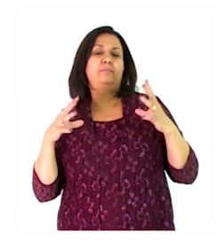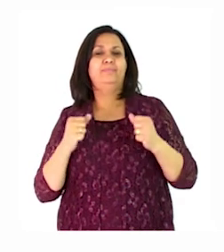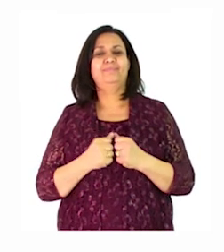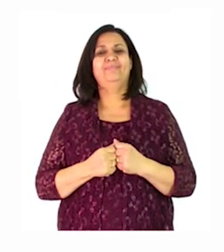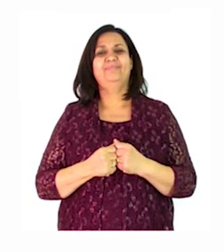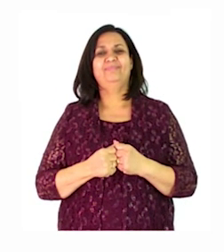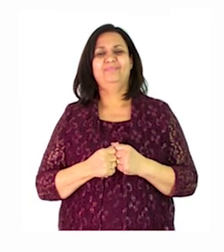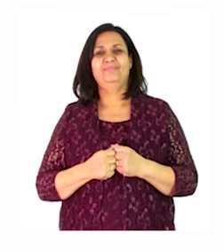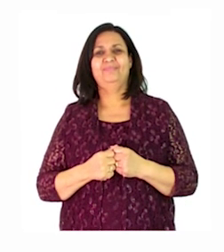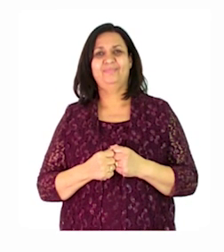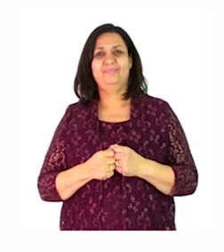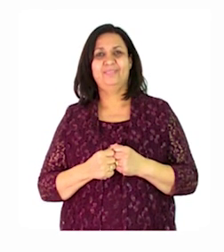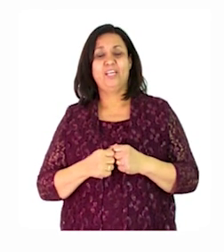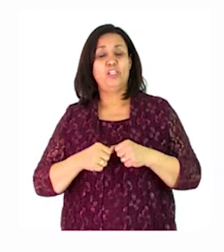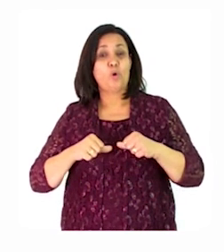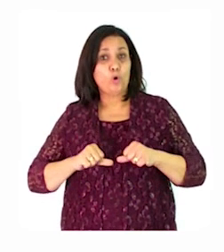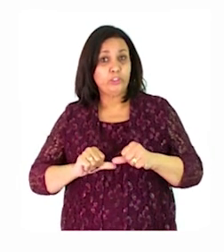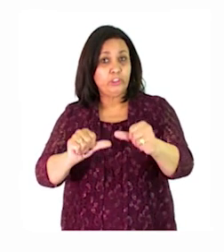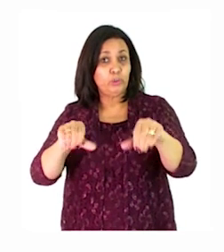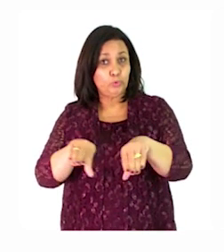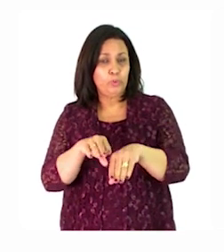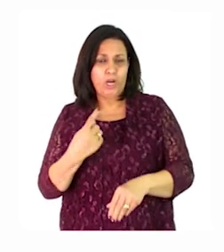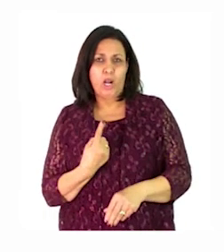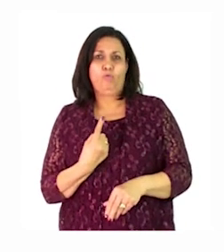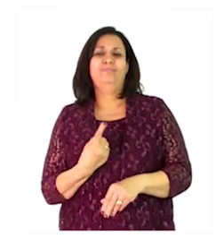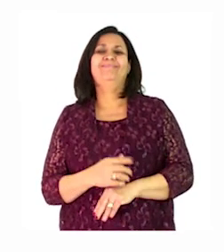picture. Shall we do that?